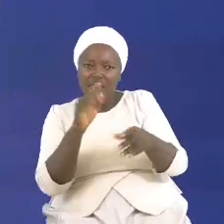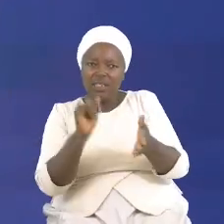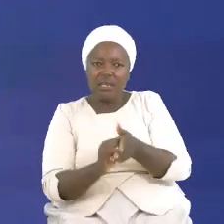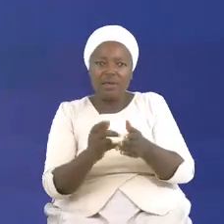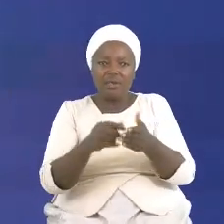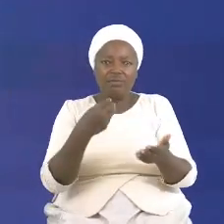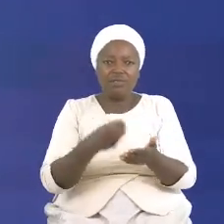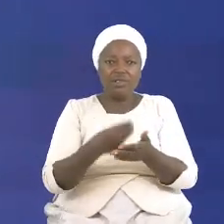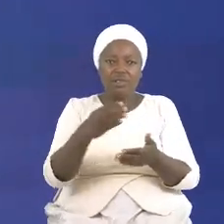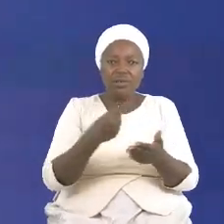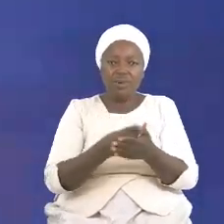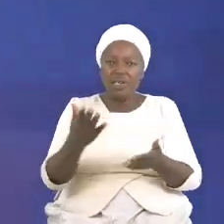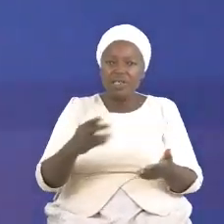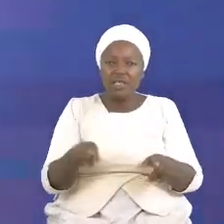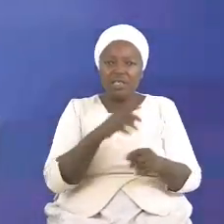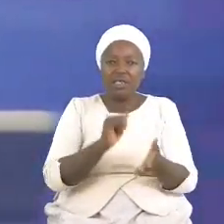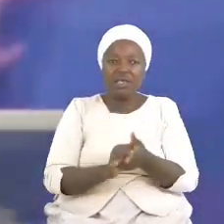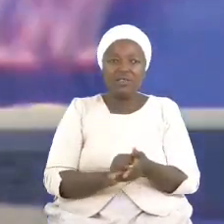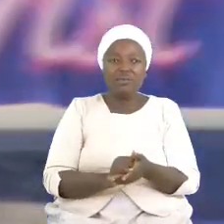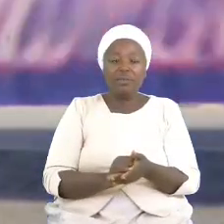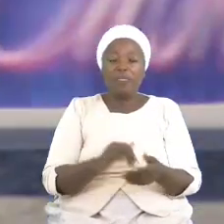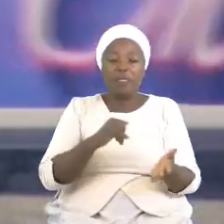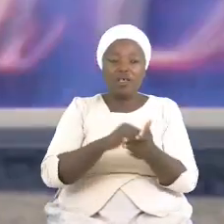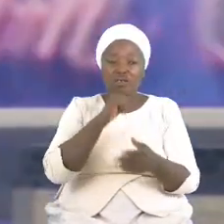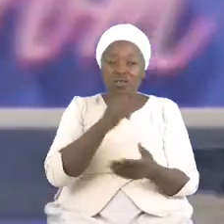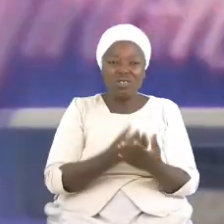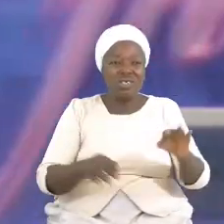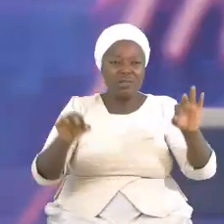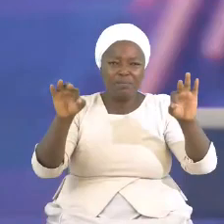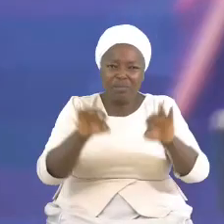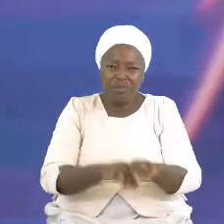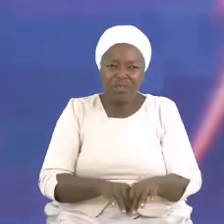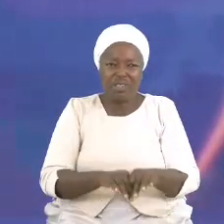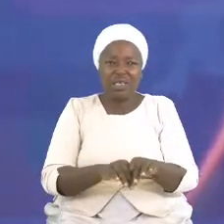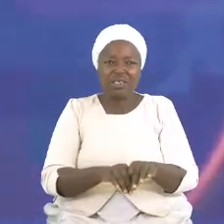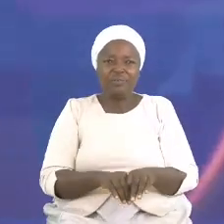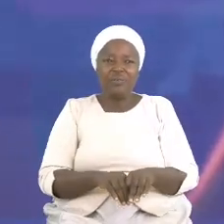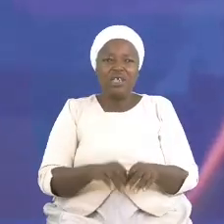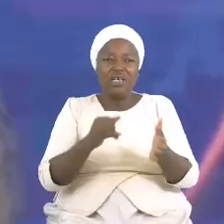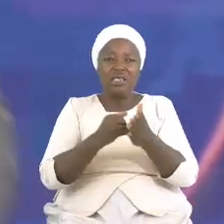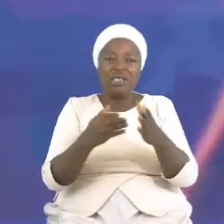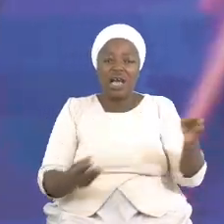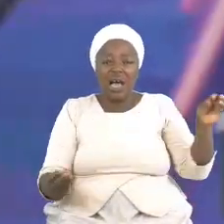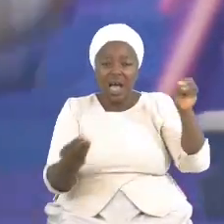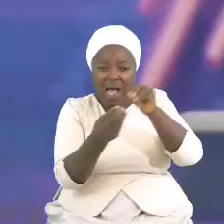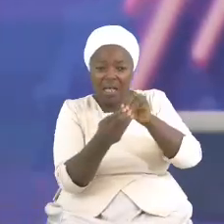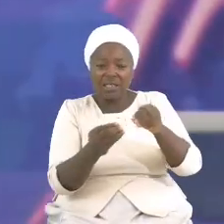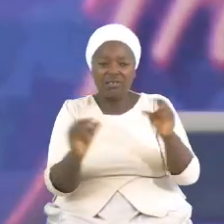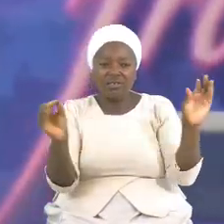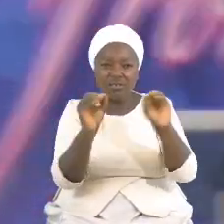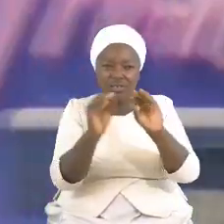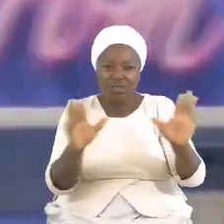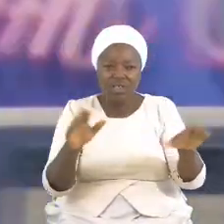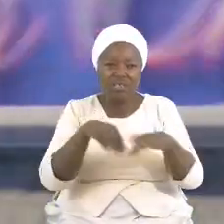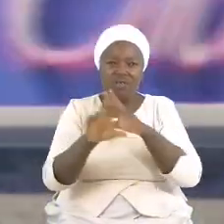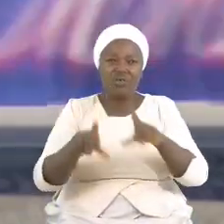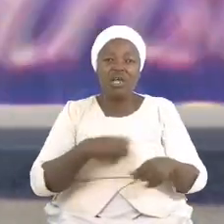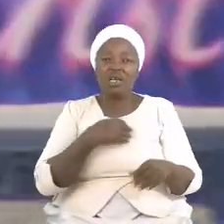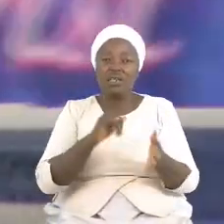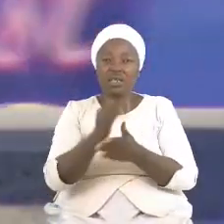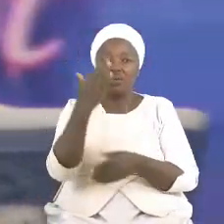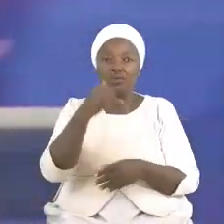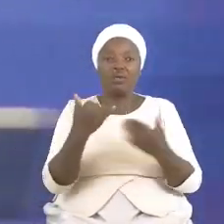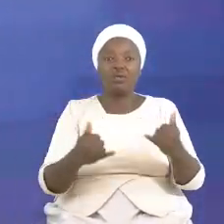a non-essential. It adds nothing to your life. And that's why tonight will